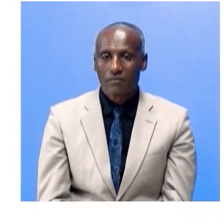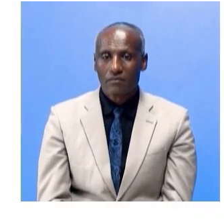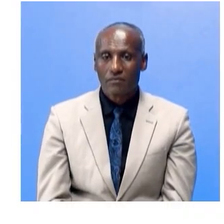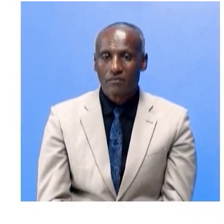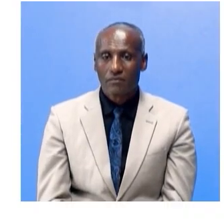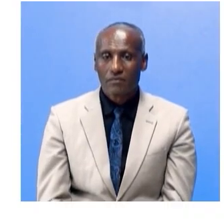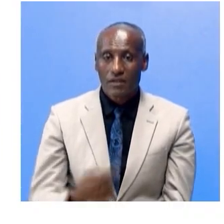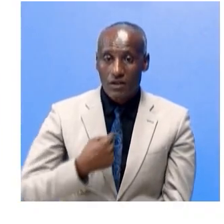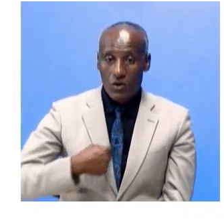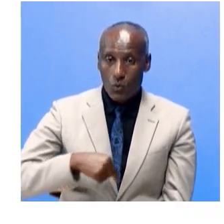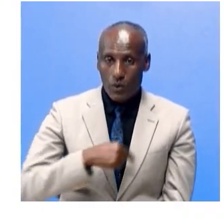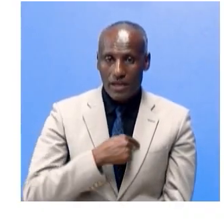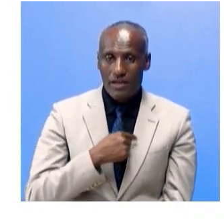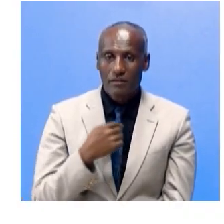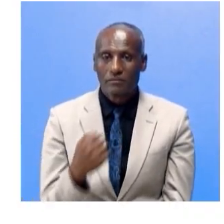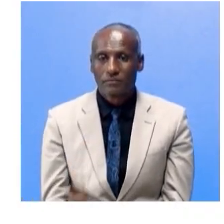We